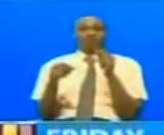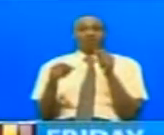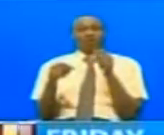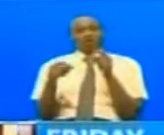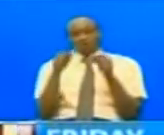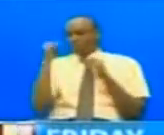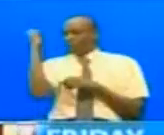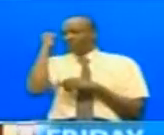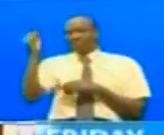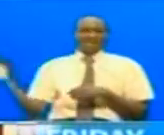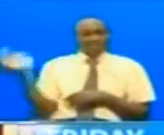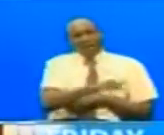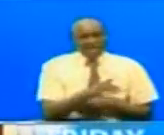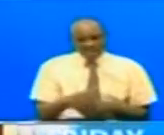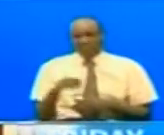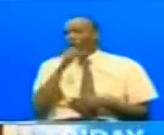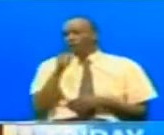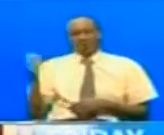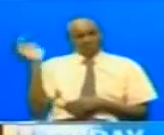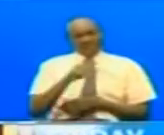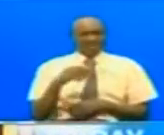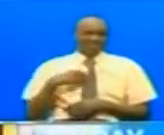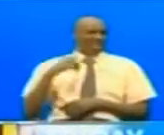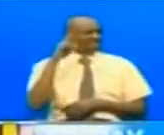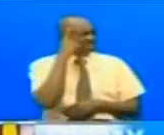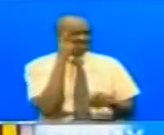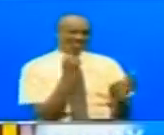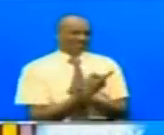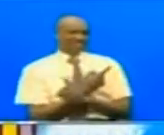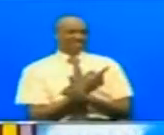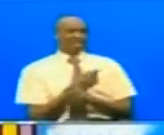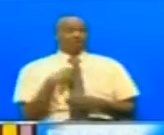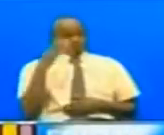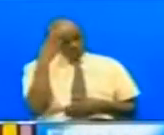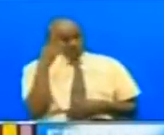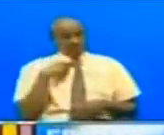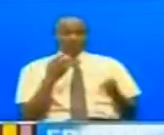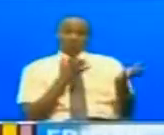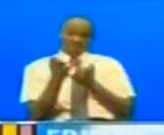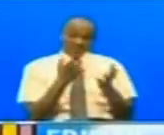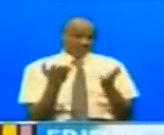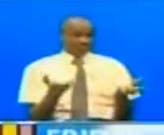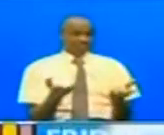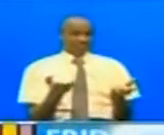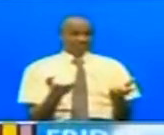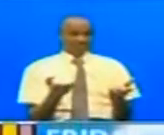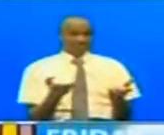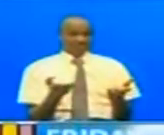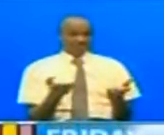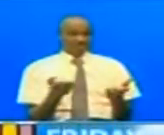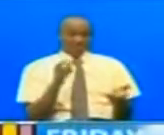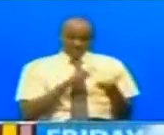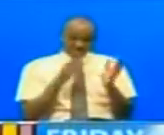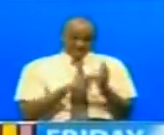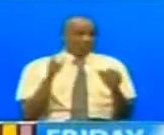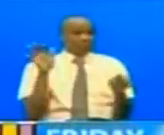recycle politicians. What's your comment on that? I don't think so, because, you know, to serve in a board, doesn't mean that it's a